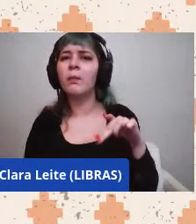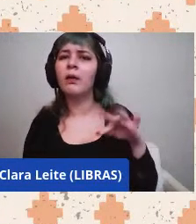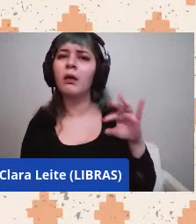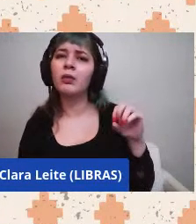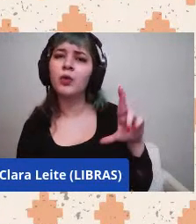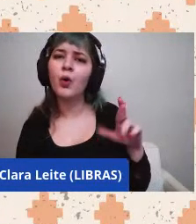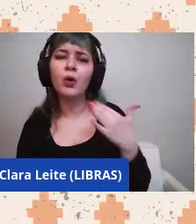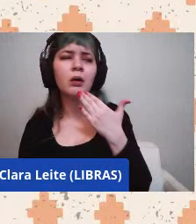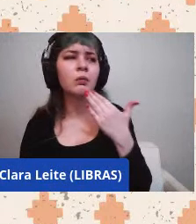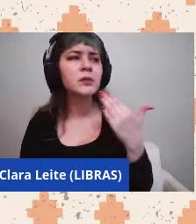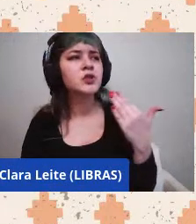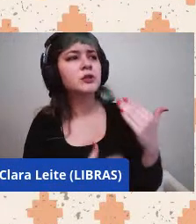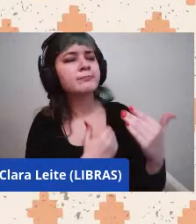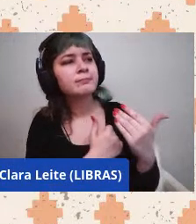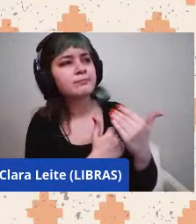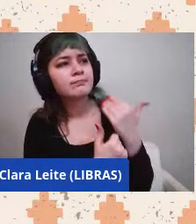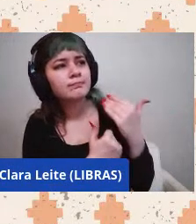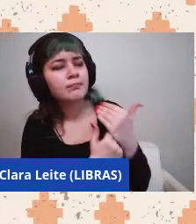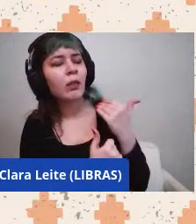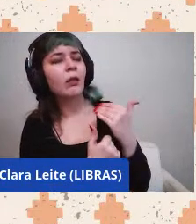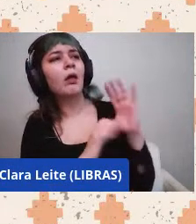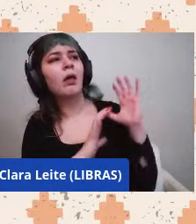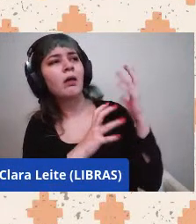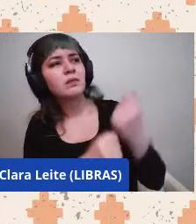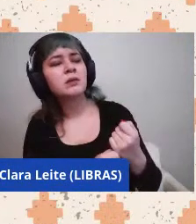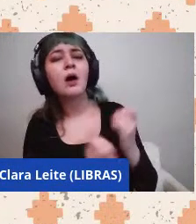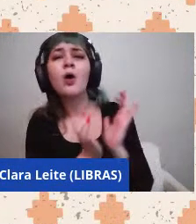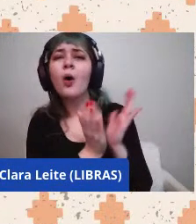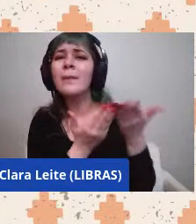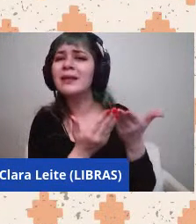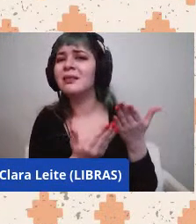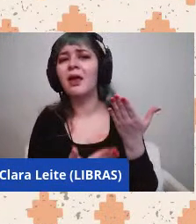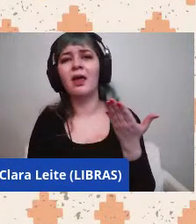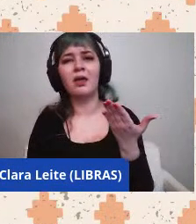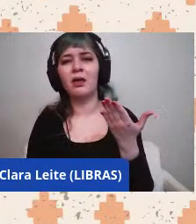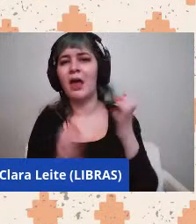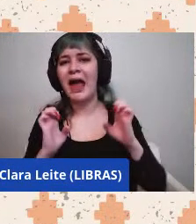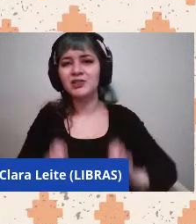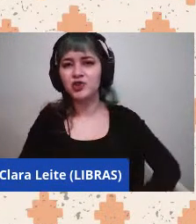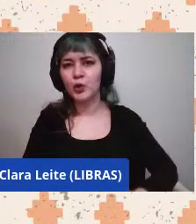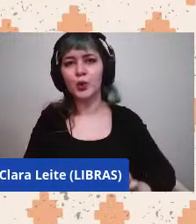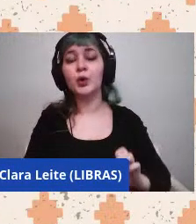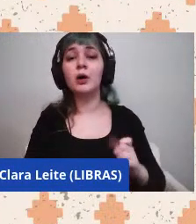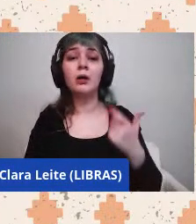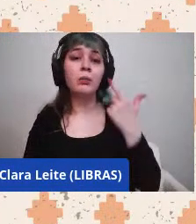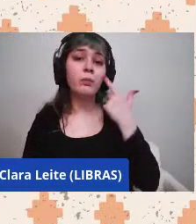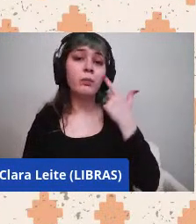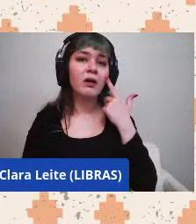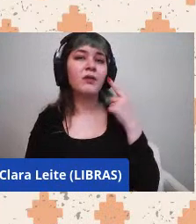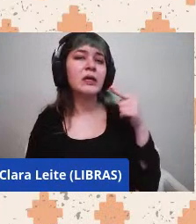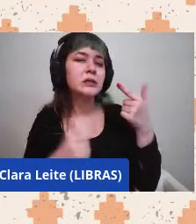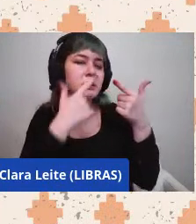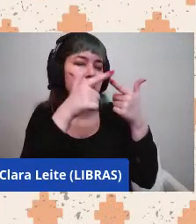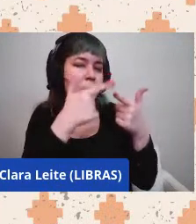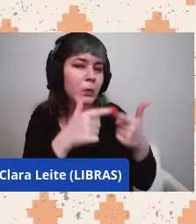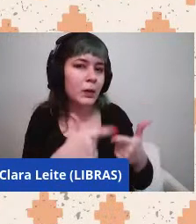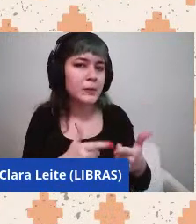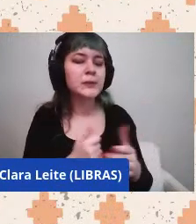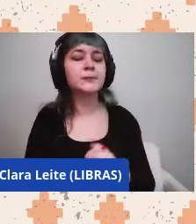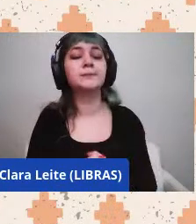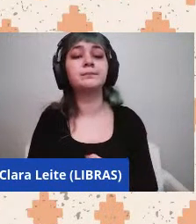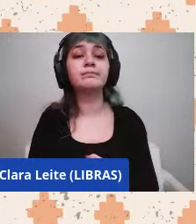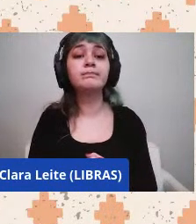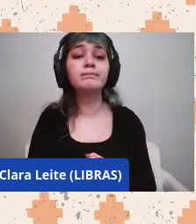an institutional review board or turn to the AERA Ethics Committee to frame and raise these issues.